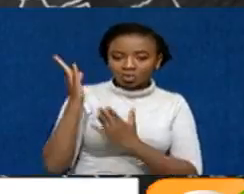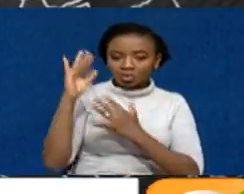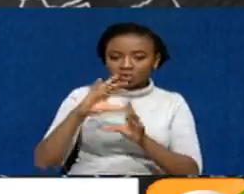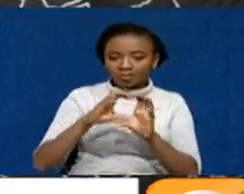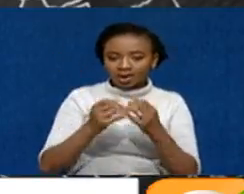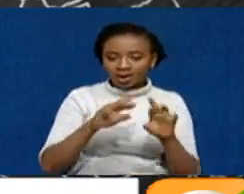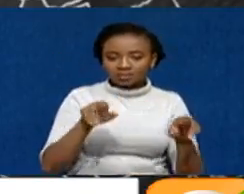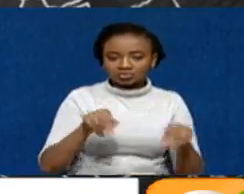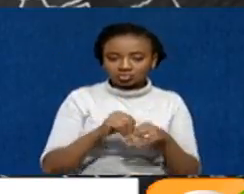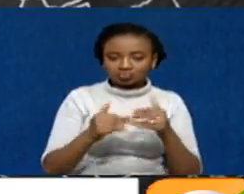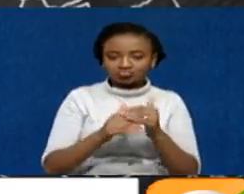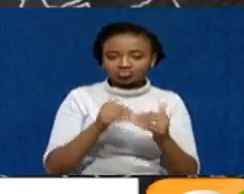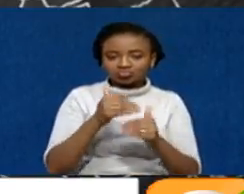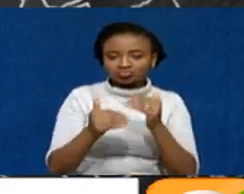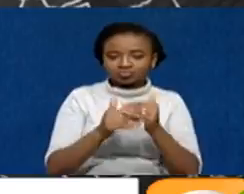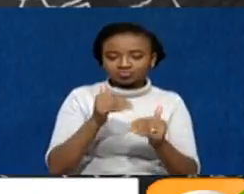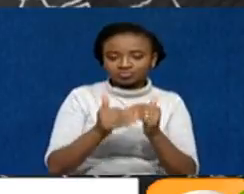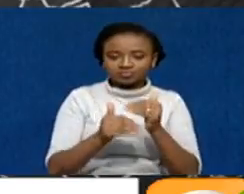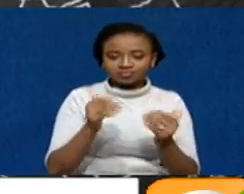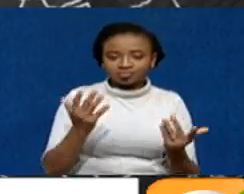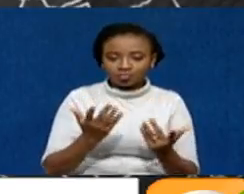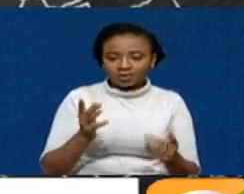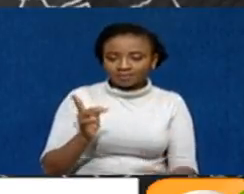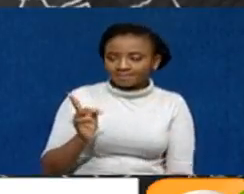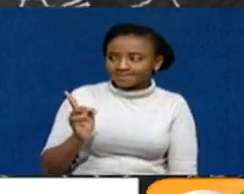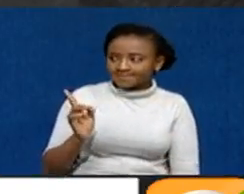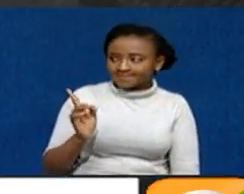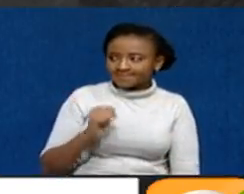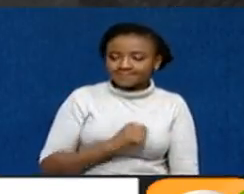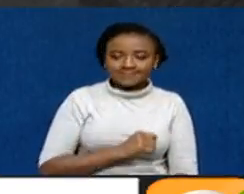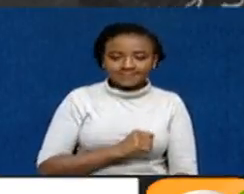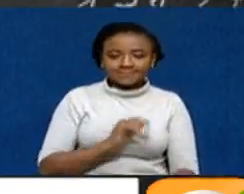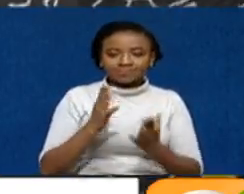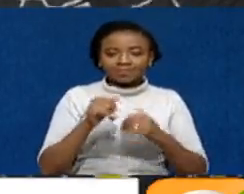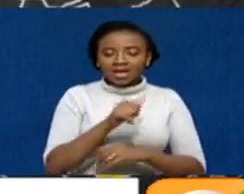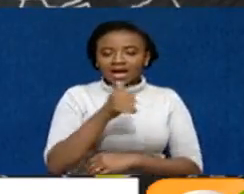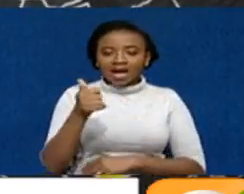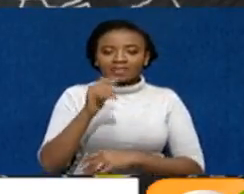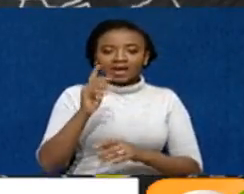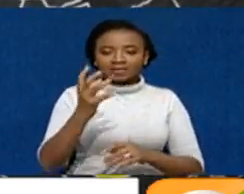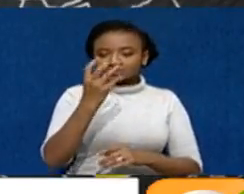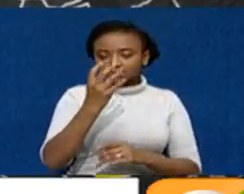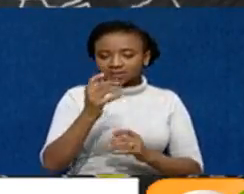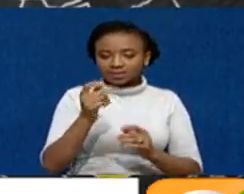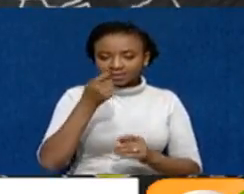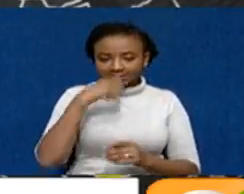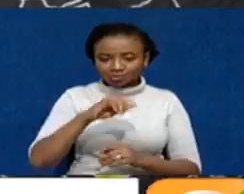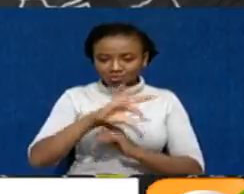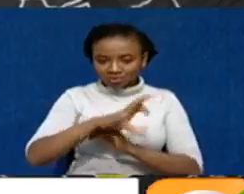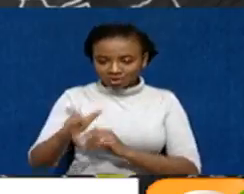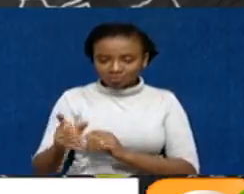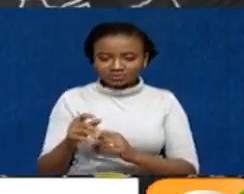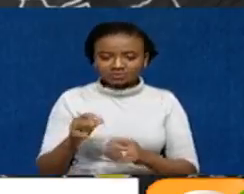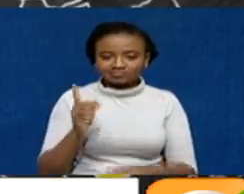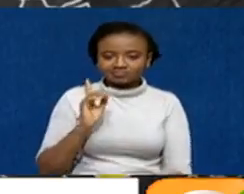in 307 schools in specified sub-counties. Kitui County will also benefit greatly in the first